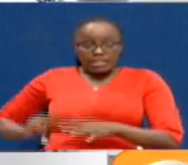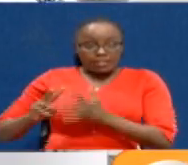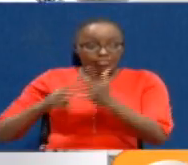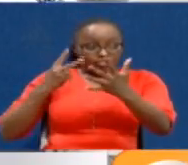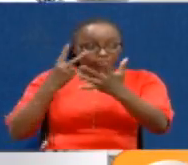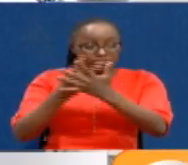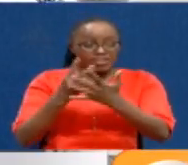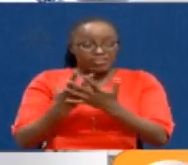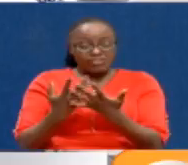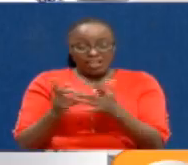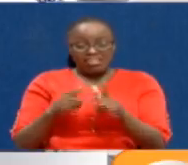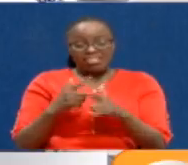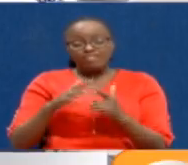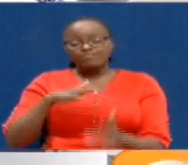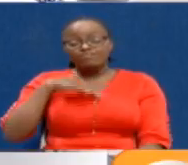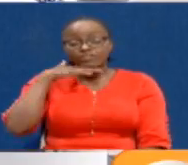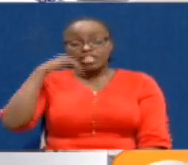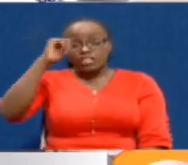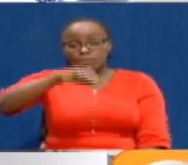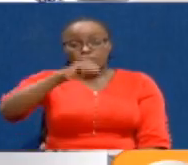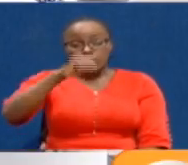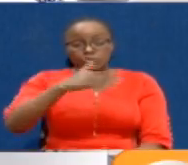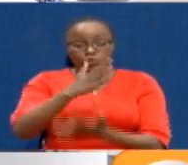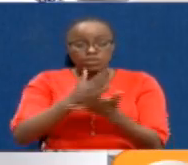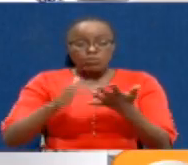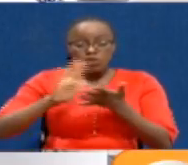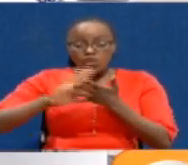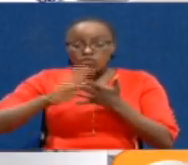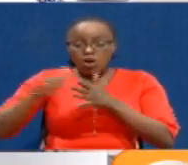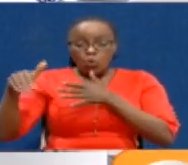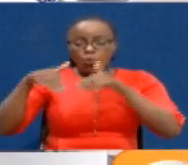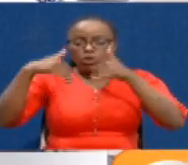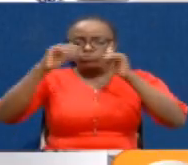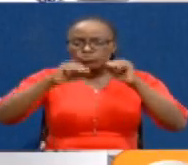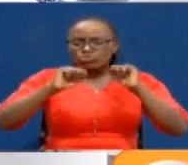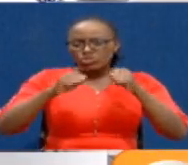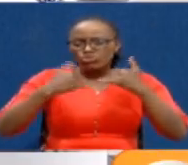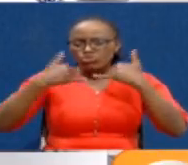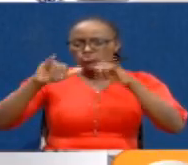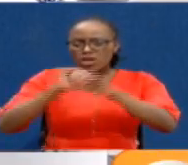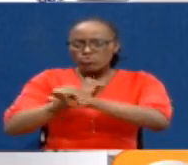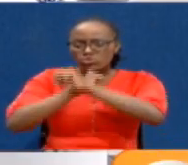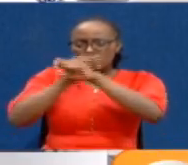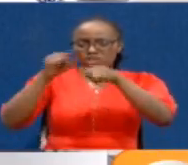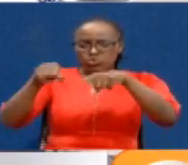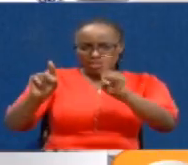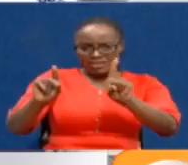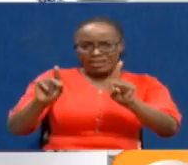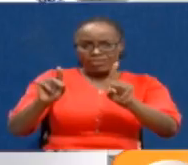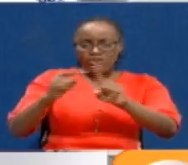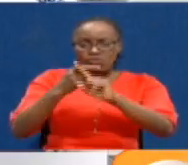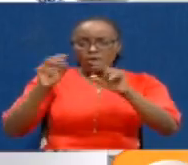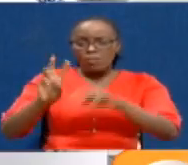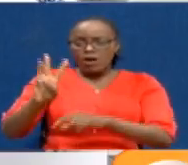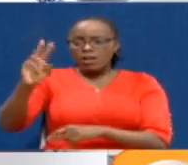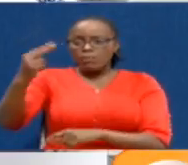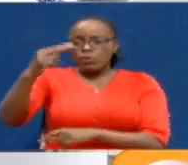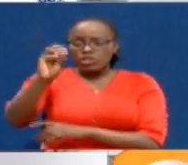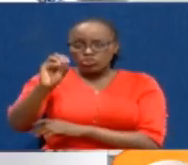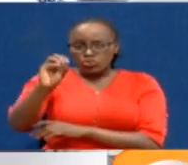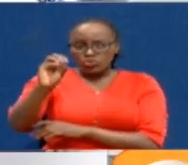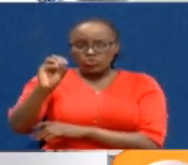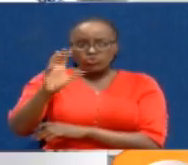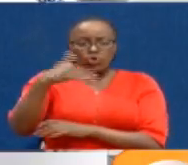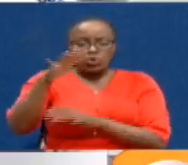in extreme cases, even death. So here are some of the quick ways you can keep the infection from spreading. That's according to the World Health